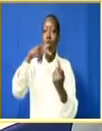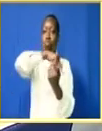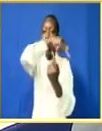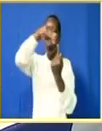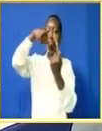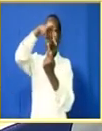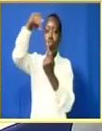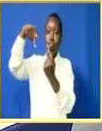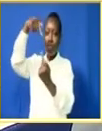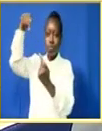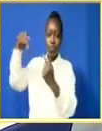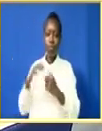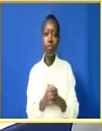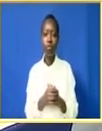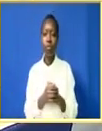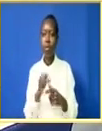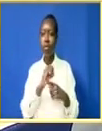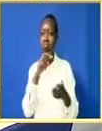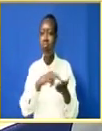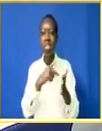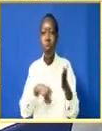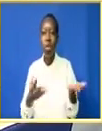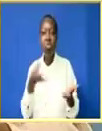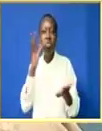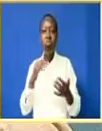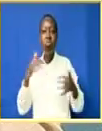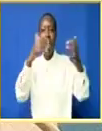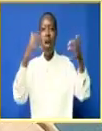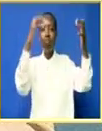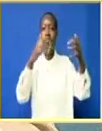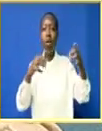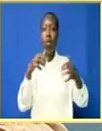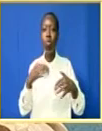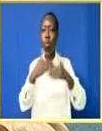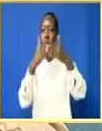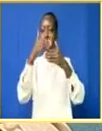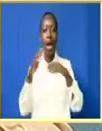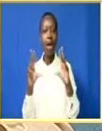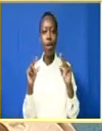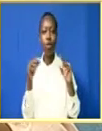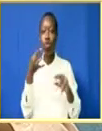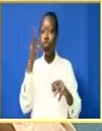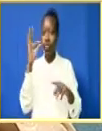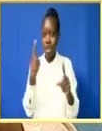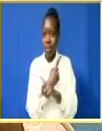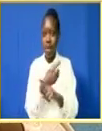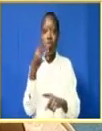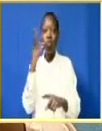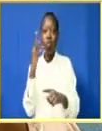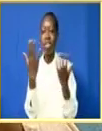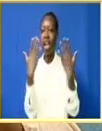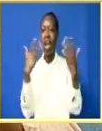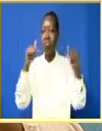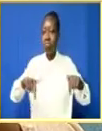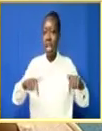fruit climbing a wall, or what do you mean? No. Well, obviously they don't have legs and arms, they don't have limbs, but I am thinking